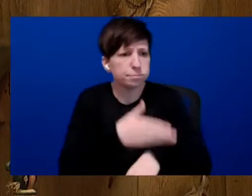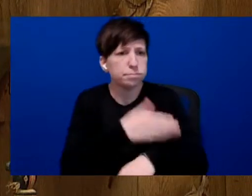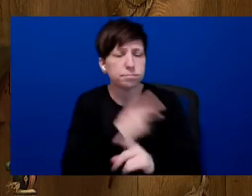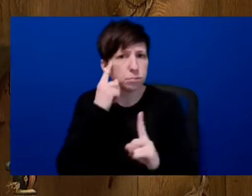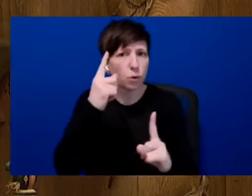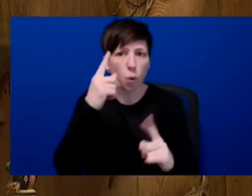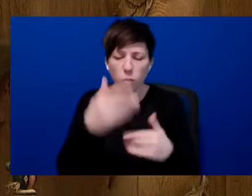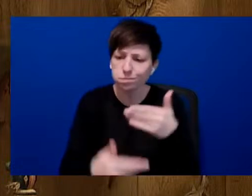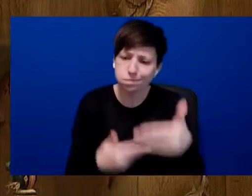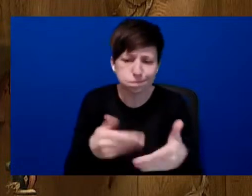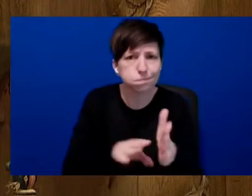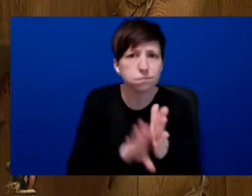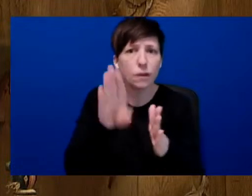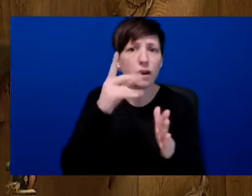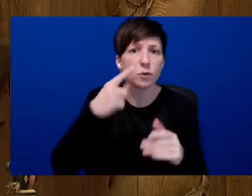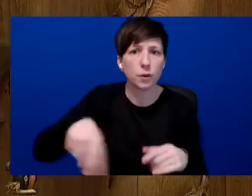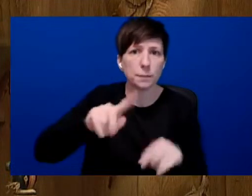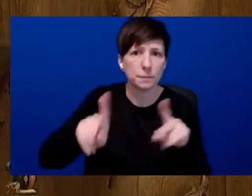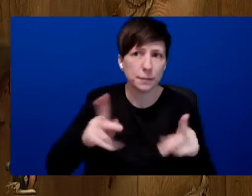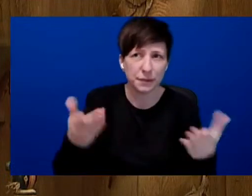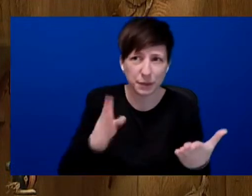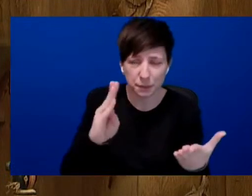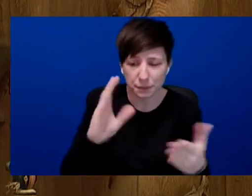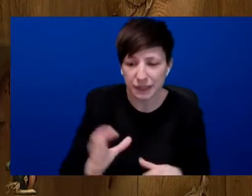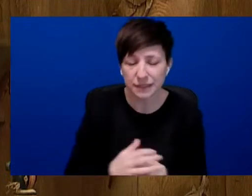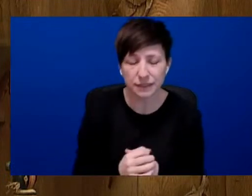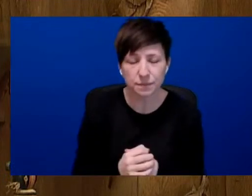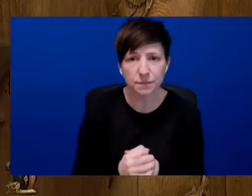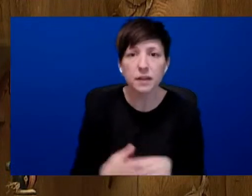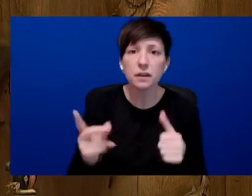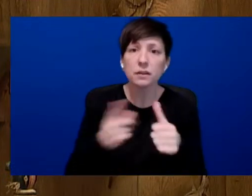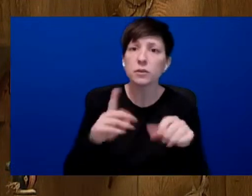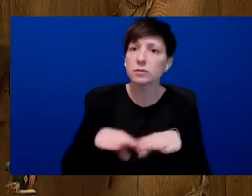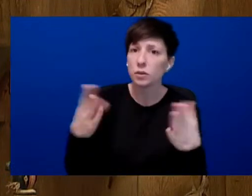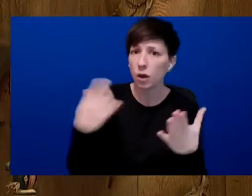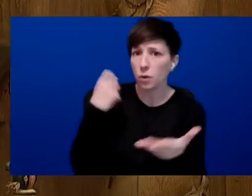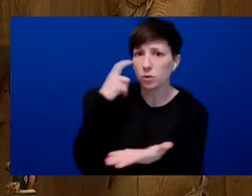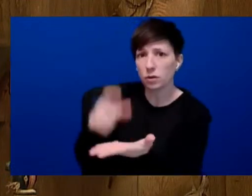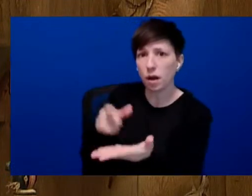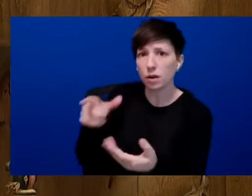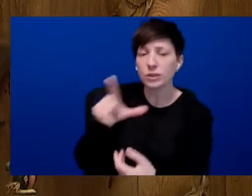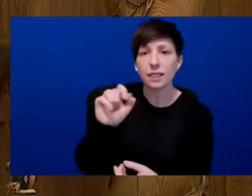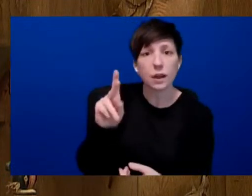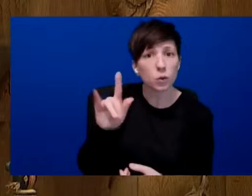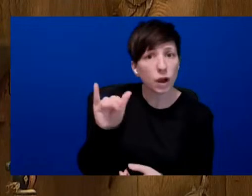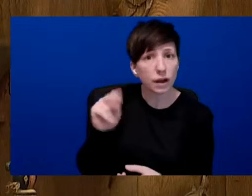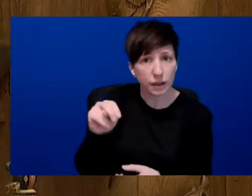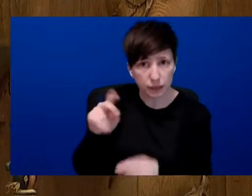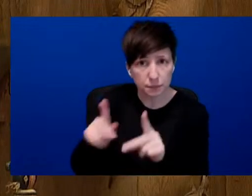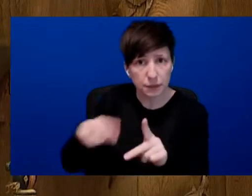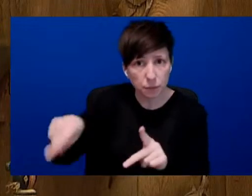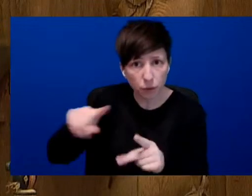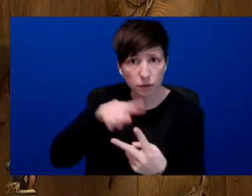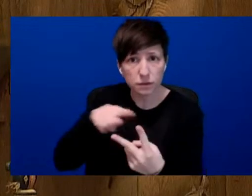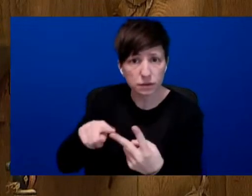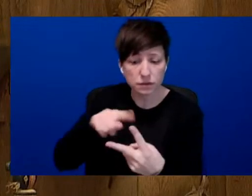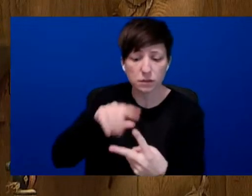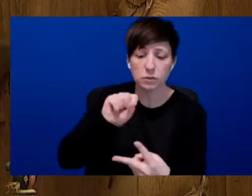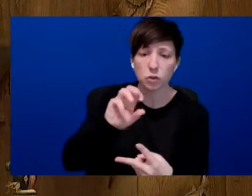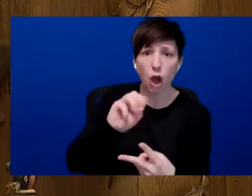future. I would like to start by acknowledging the Lekwungen peoples, the Songhees and Esquimalt, upon